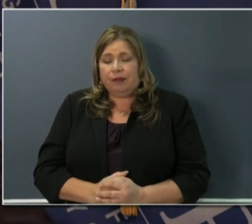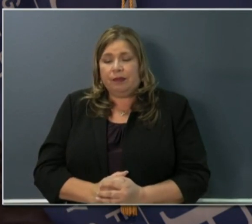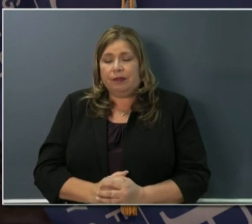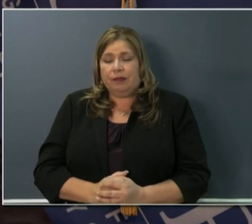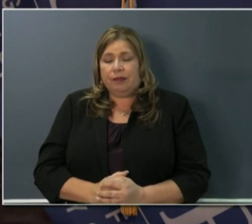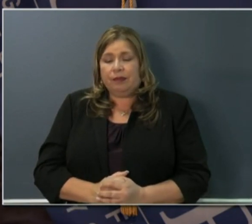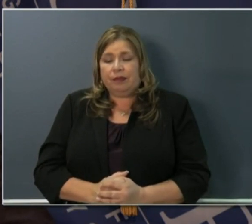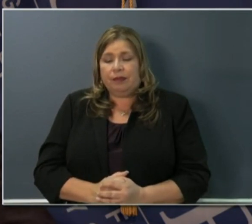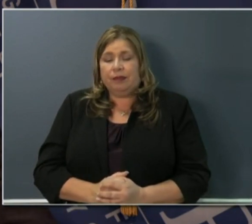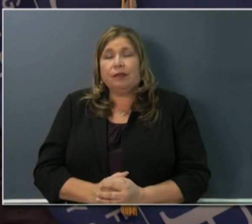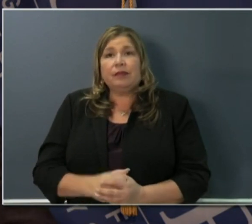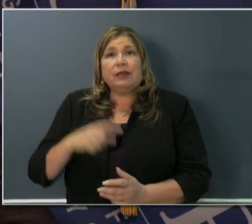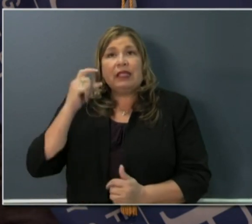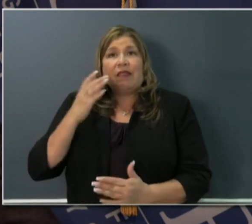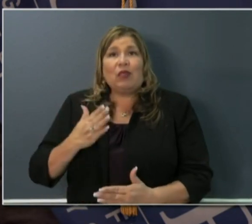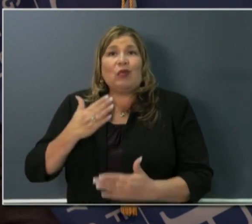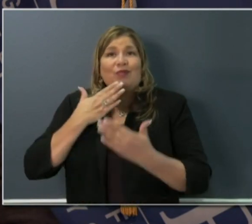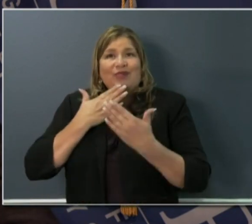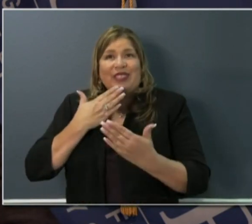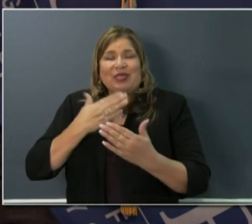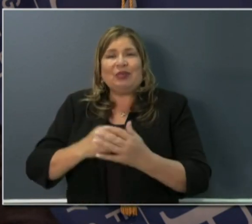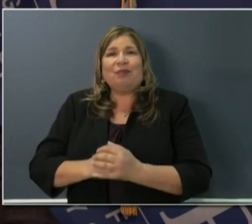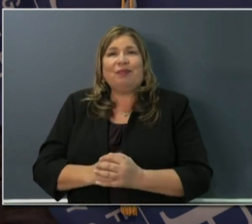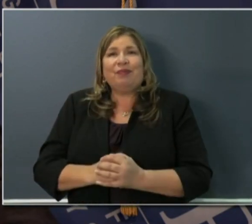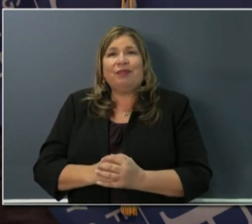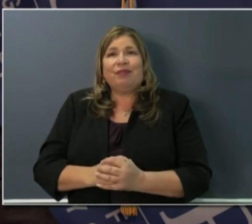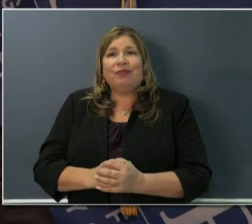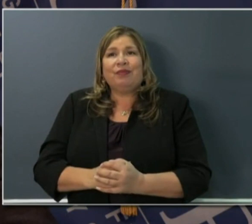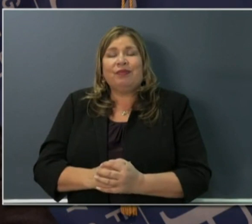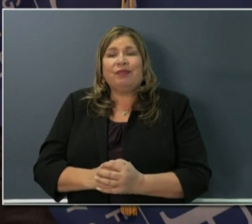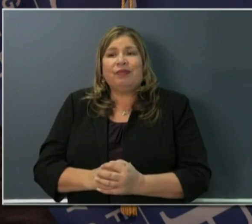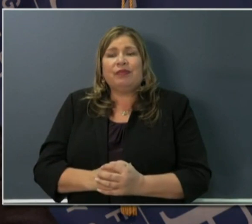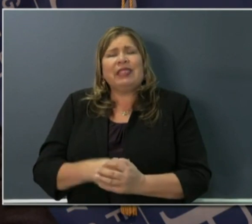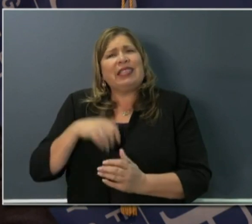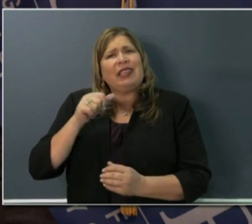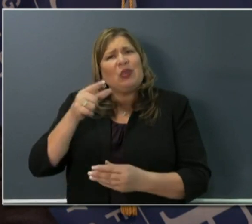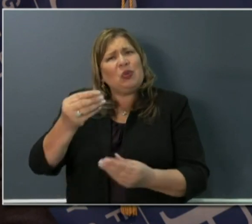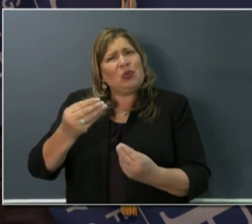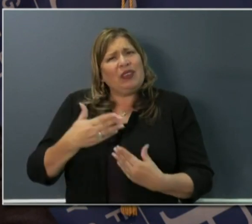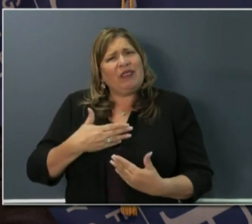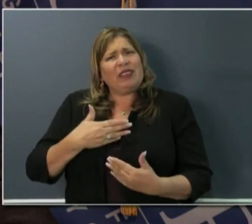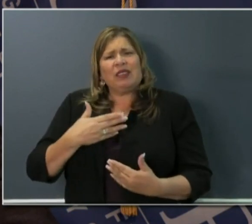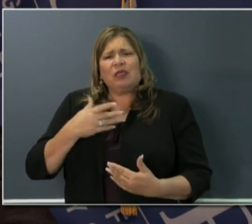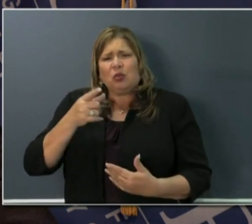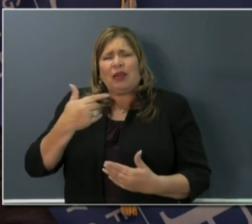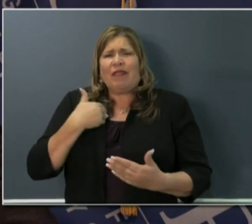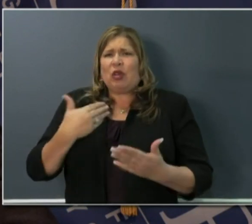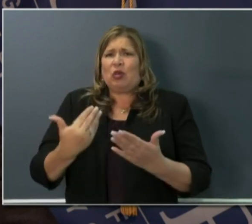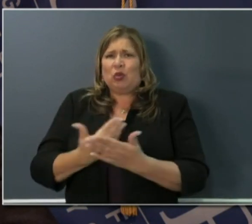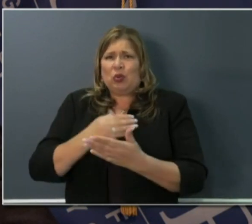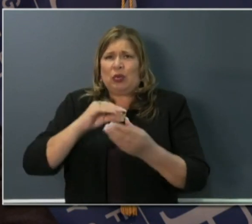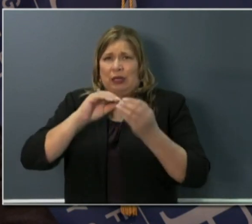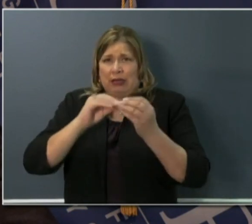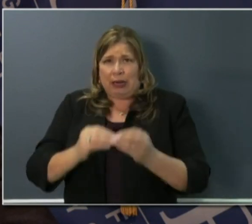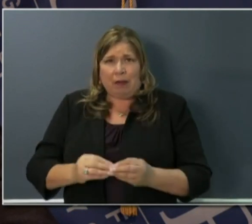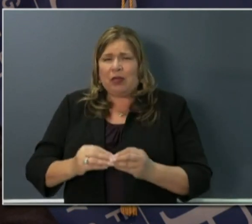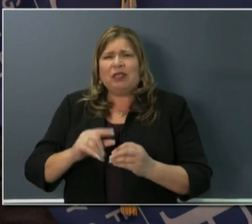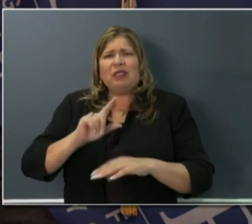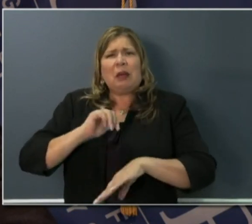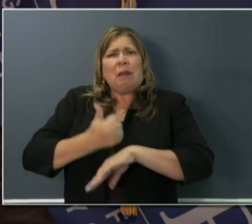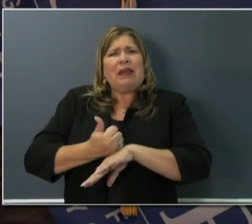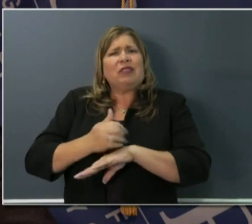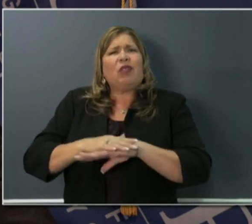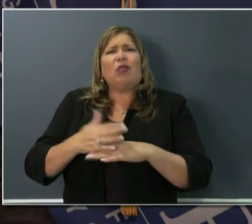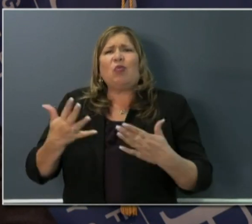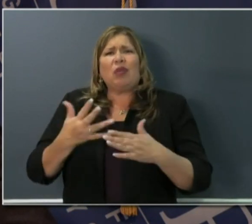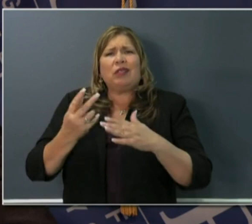more insight into the numbers that you have that your modeling today is based on? I understand the limitations of the testing, but you have